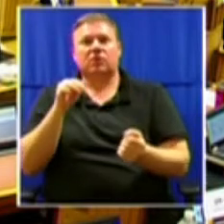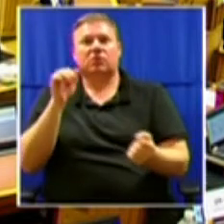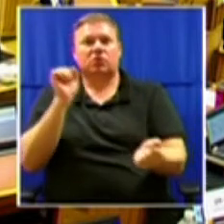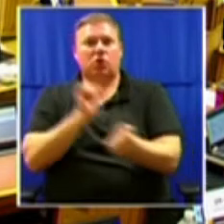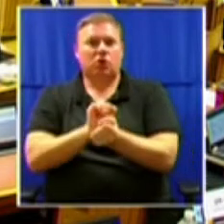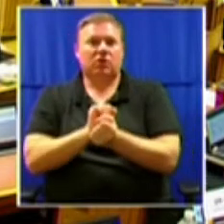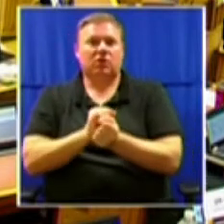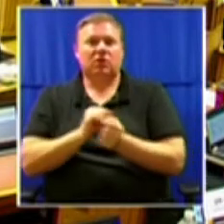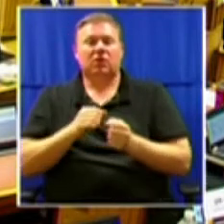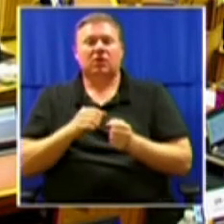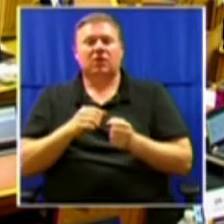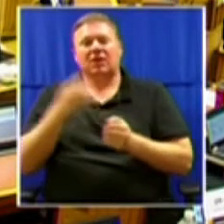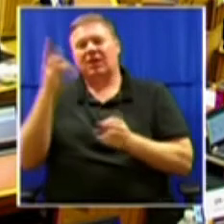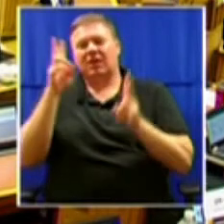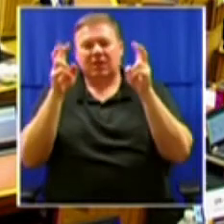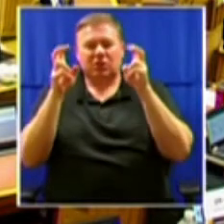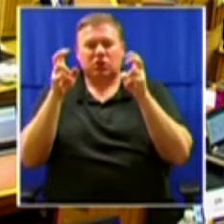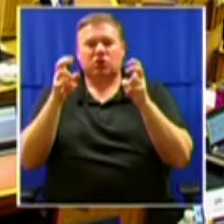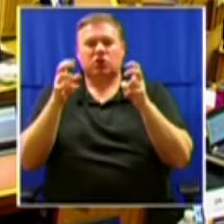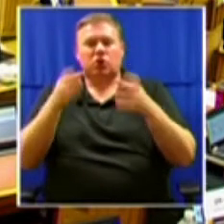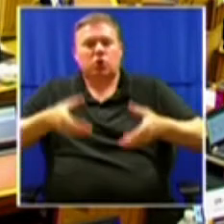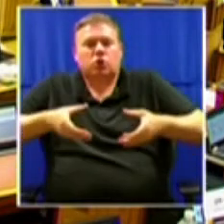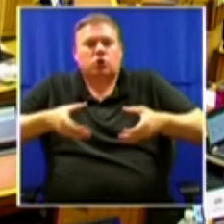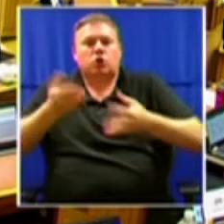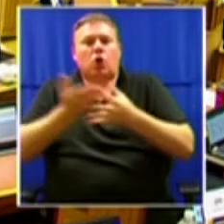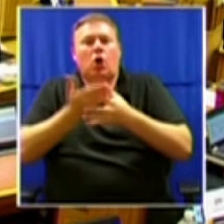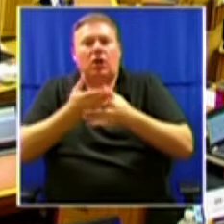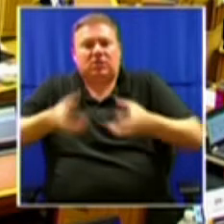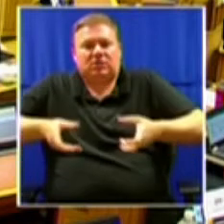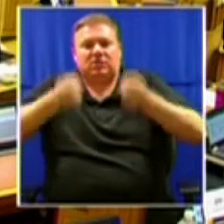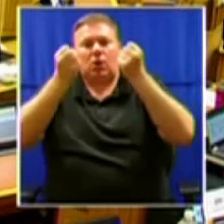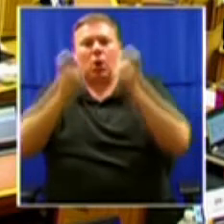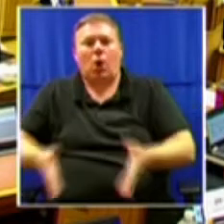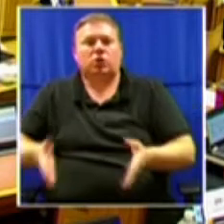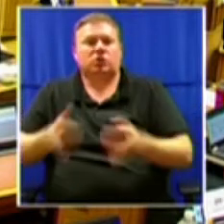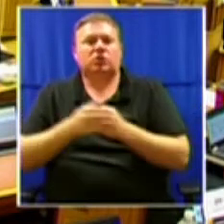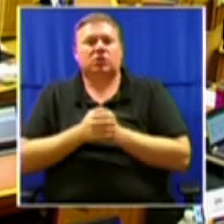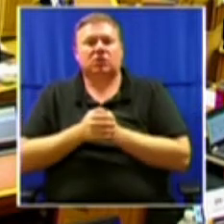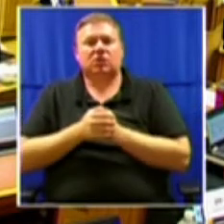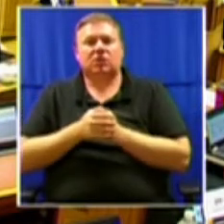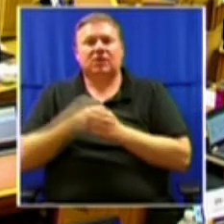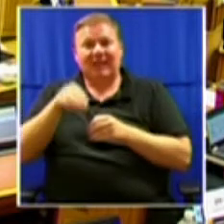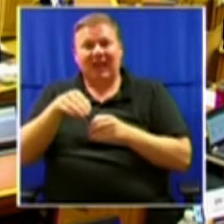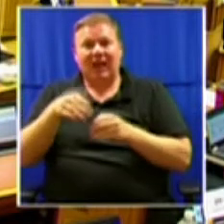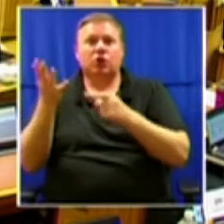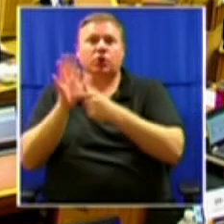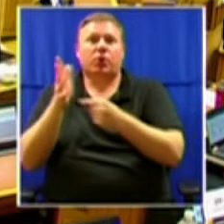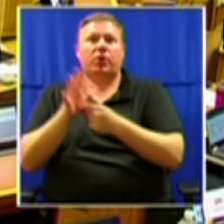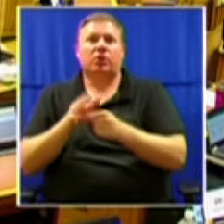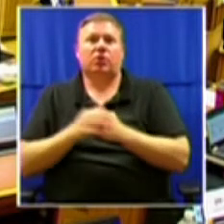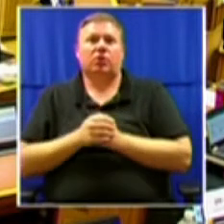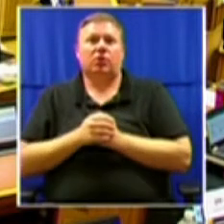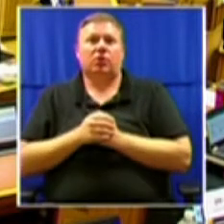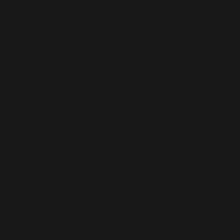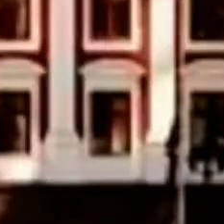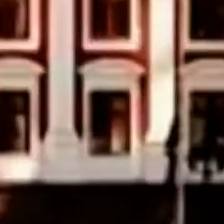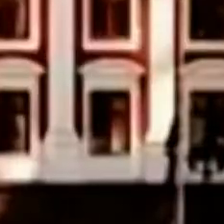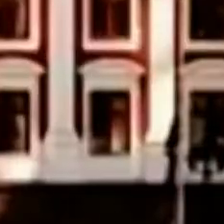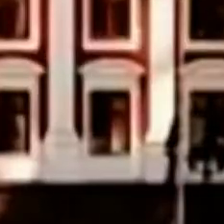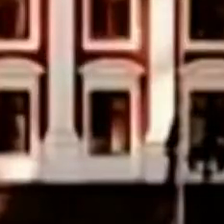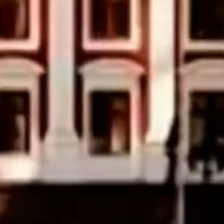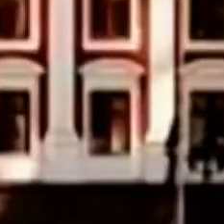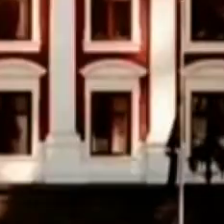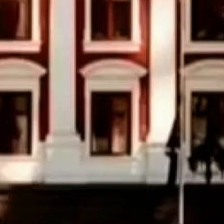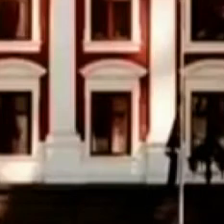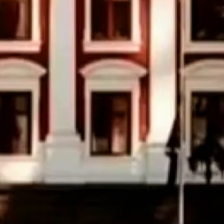lost dockets has plagued the criminal justice system in this country, and in light of the response from